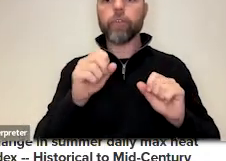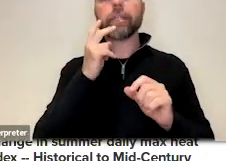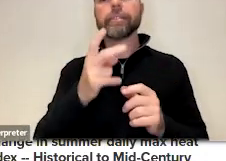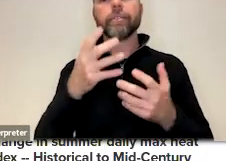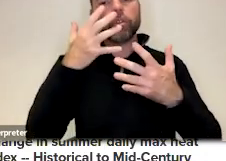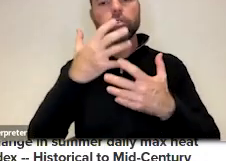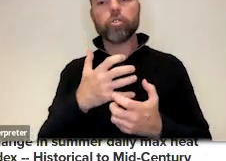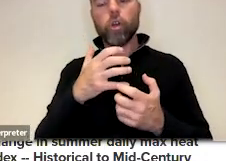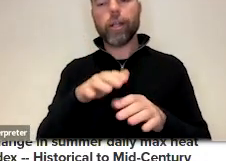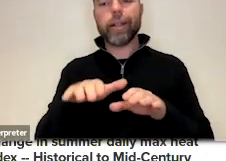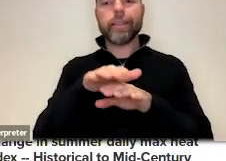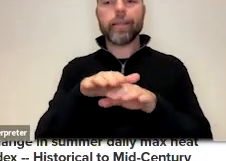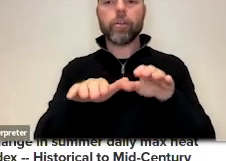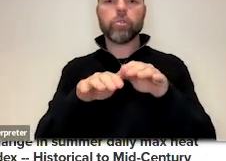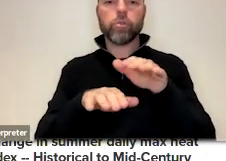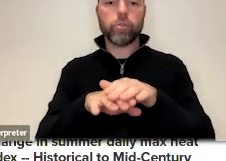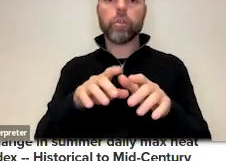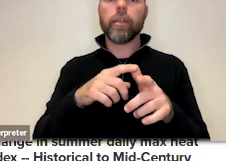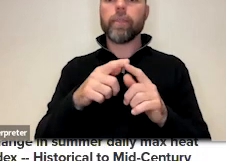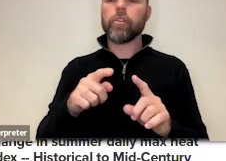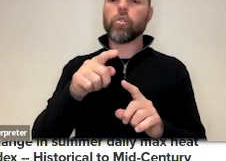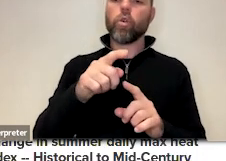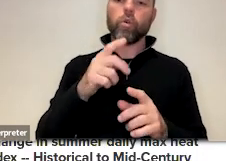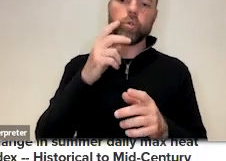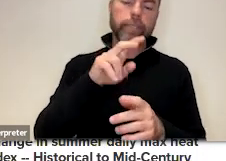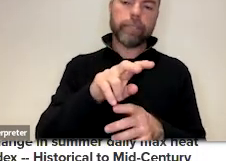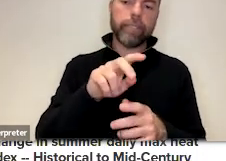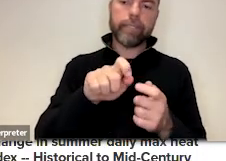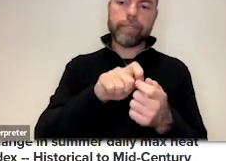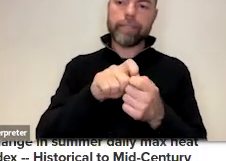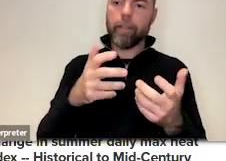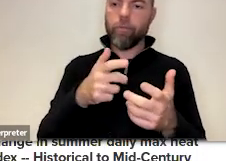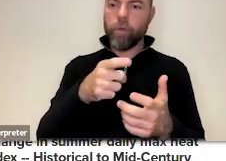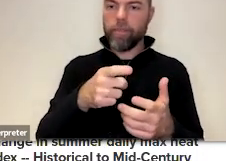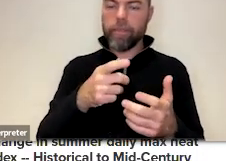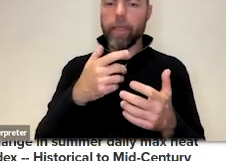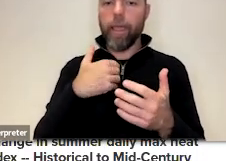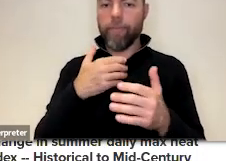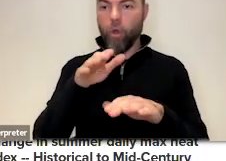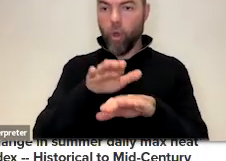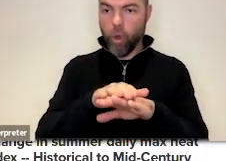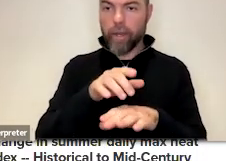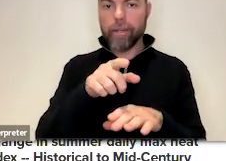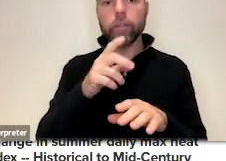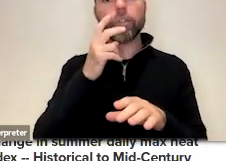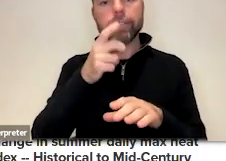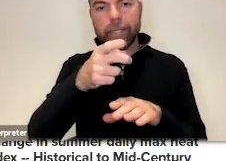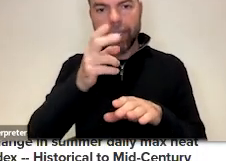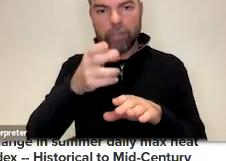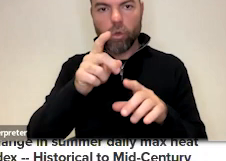layers. And if I come back up to check on exactly what it is I have turned on, I'm going to see historical